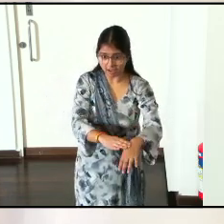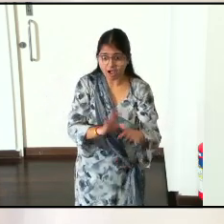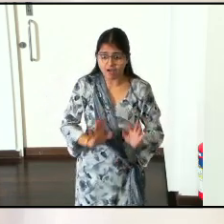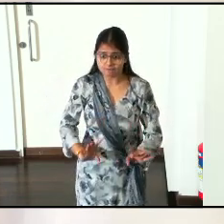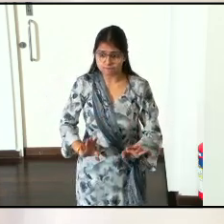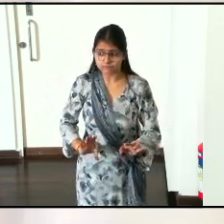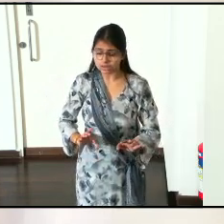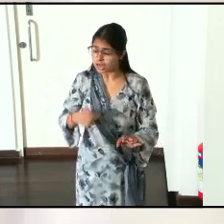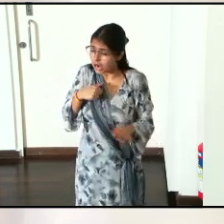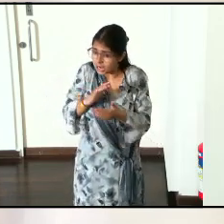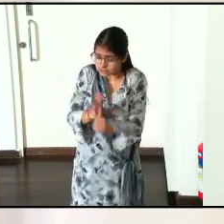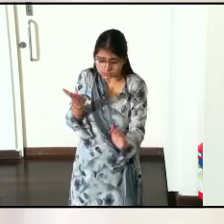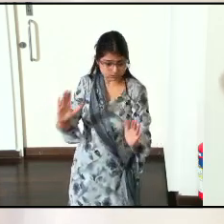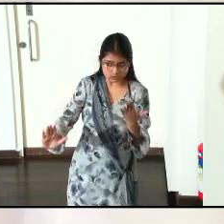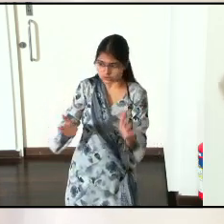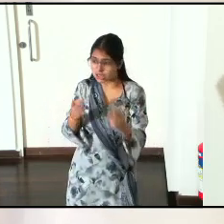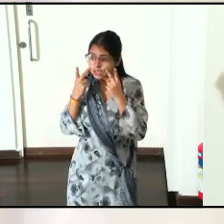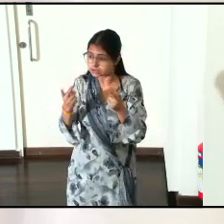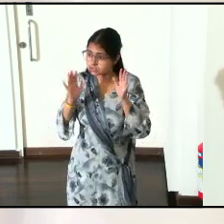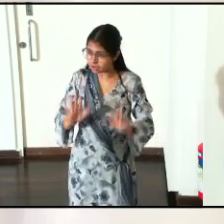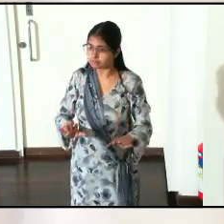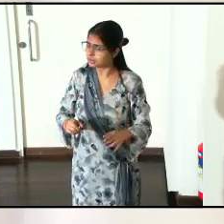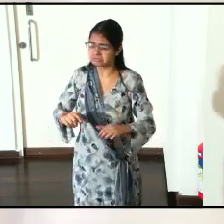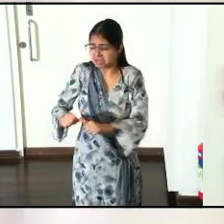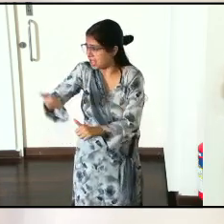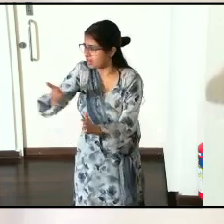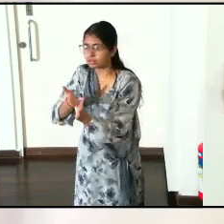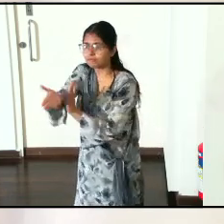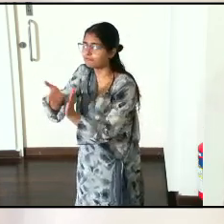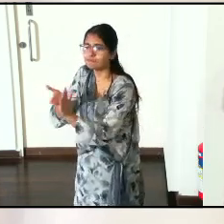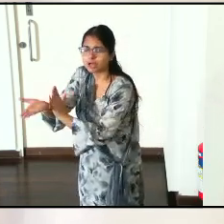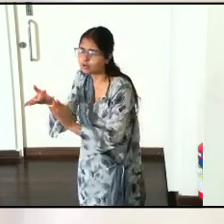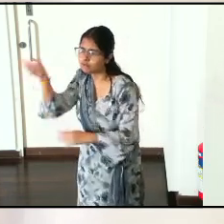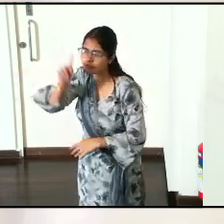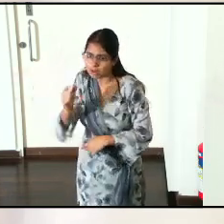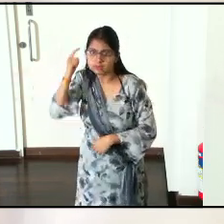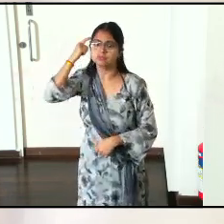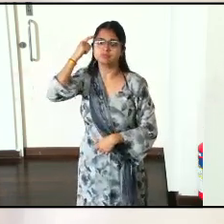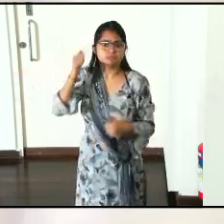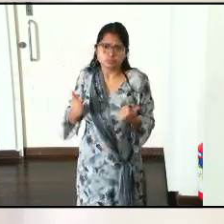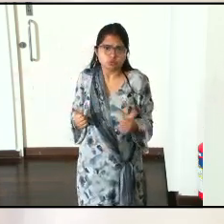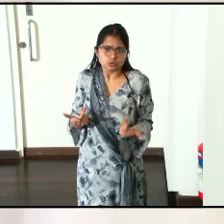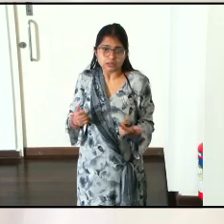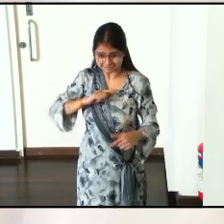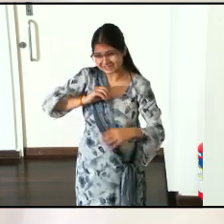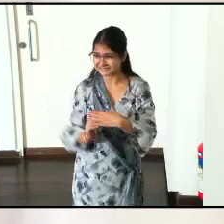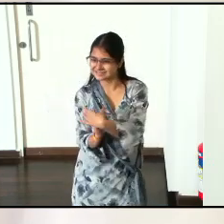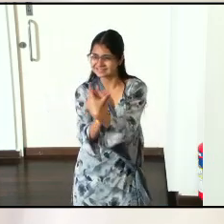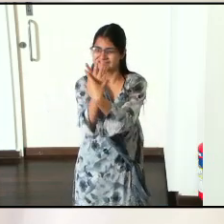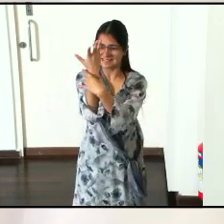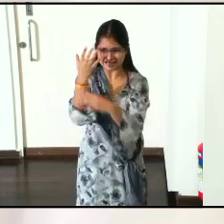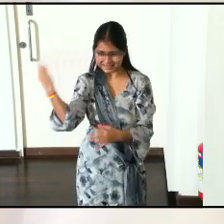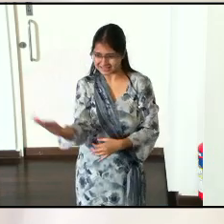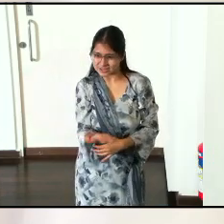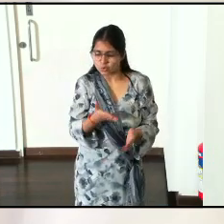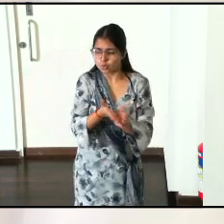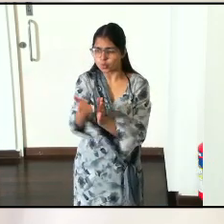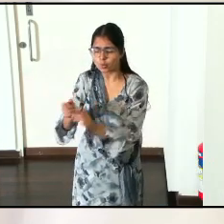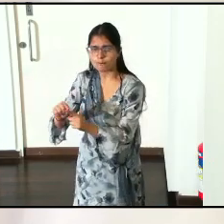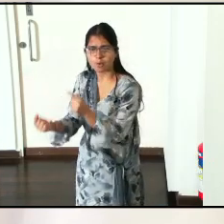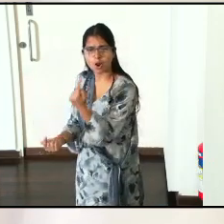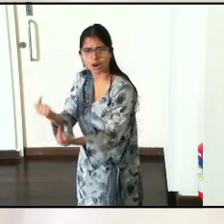differ, there is no way in which you will rethink or be able to evolve a new kind of politics. And I think this is something